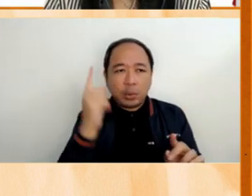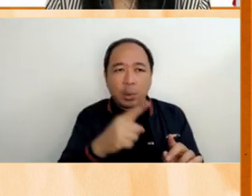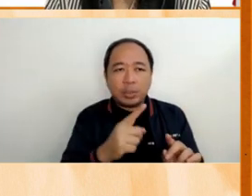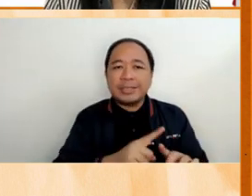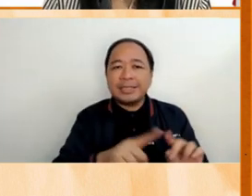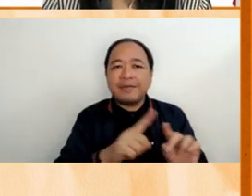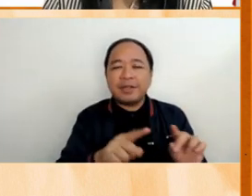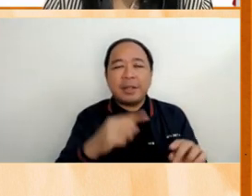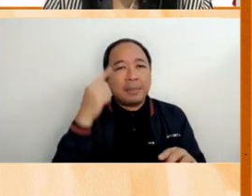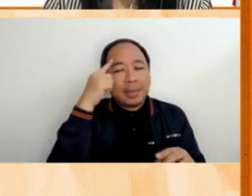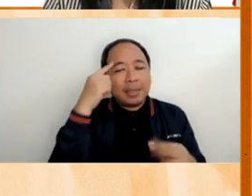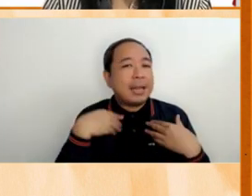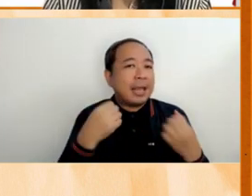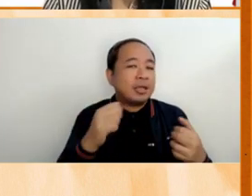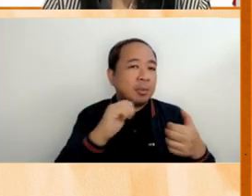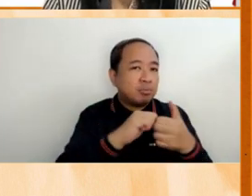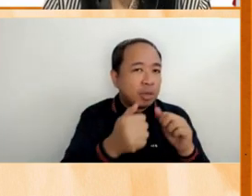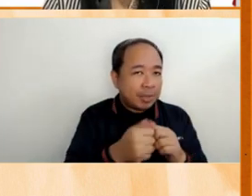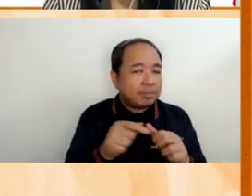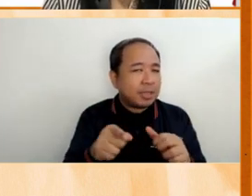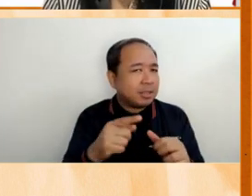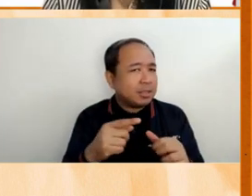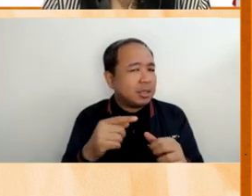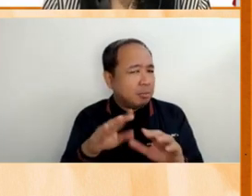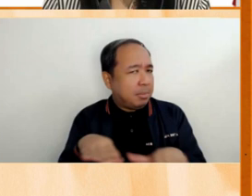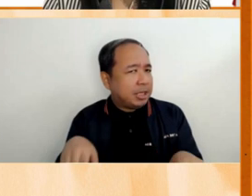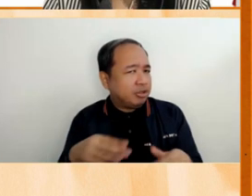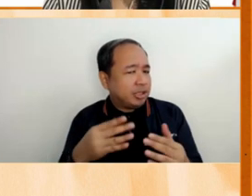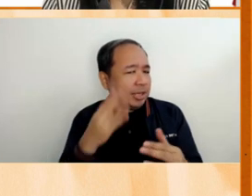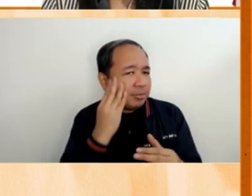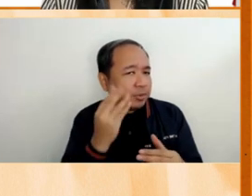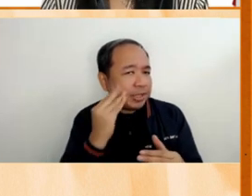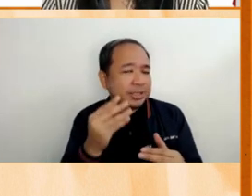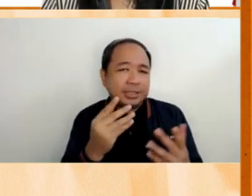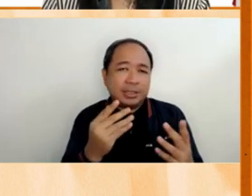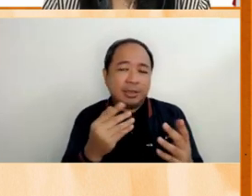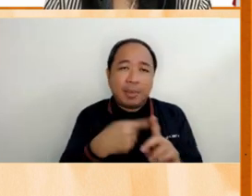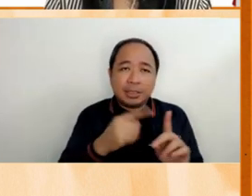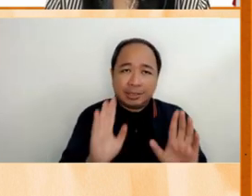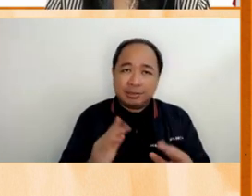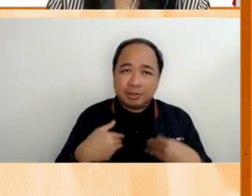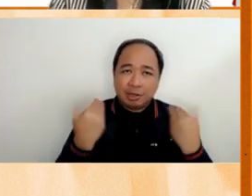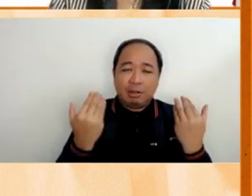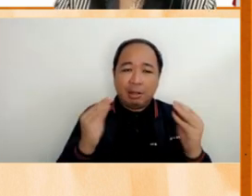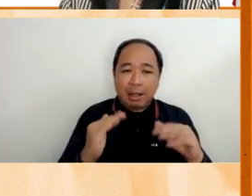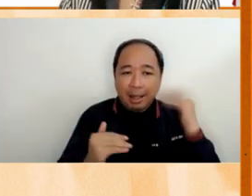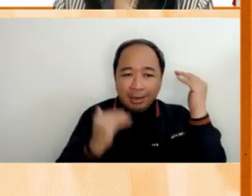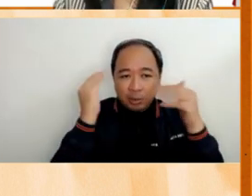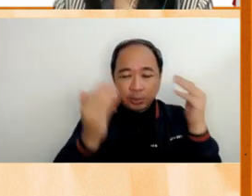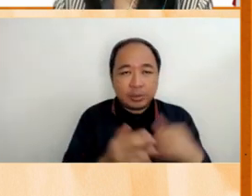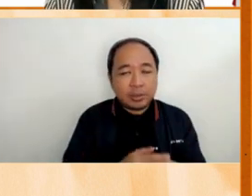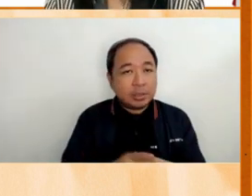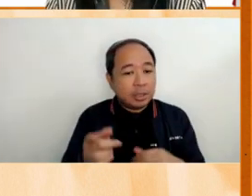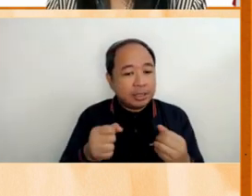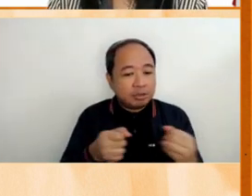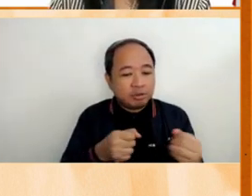health issues that concern our children, teens, and young adults. Strategies, support,